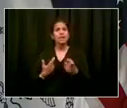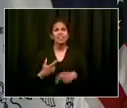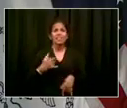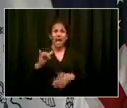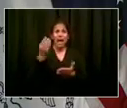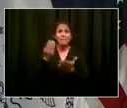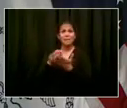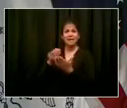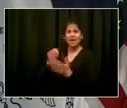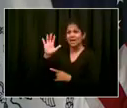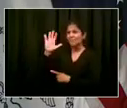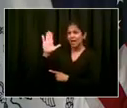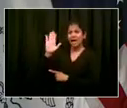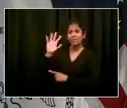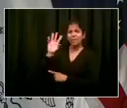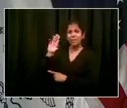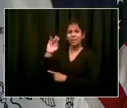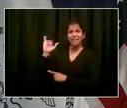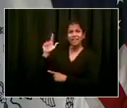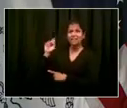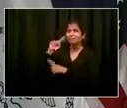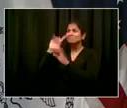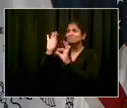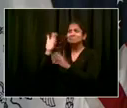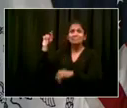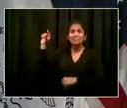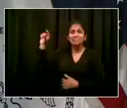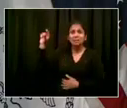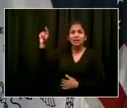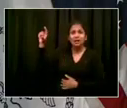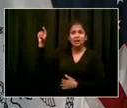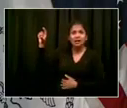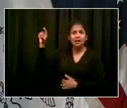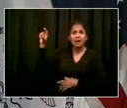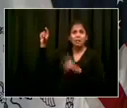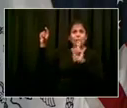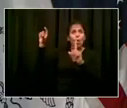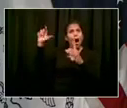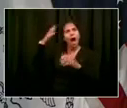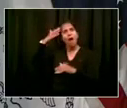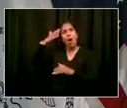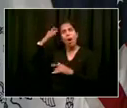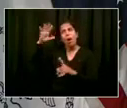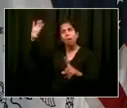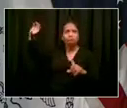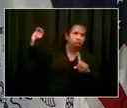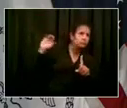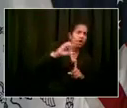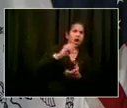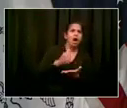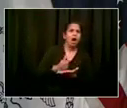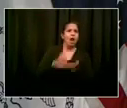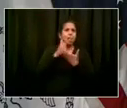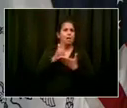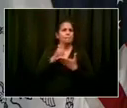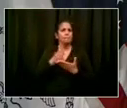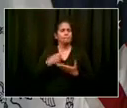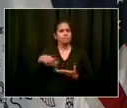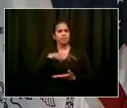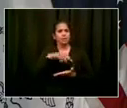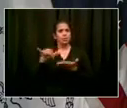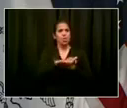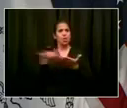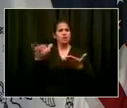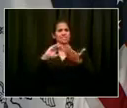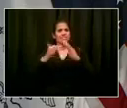as a city. And then hopefully an actual federal stimulus is out there, possibly in a new administration, which then would make